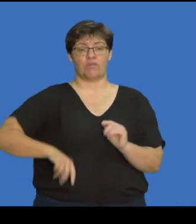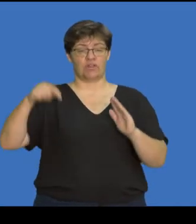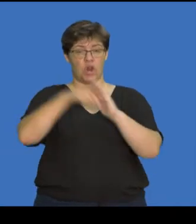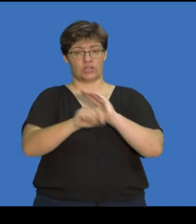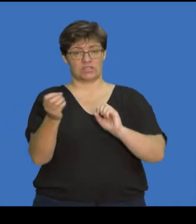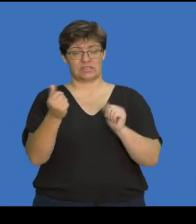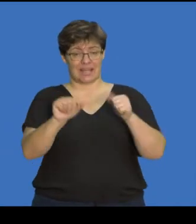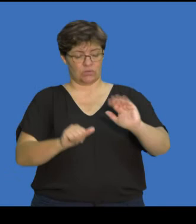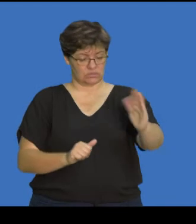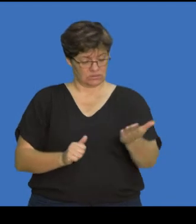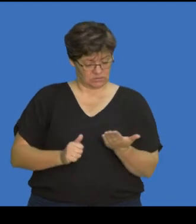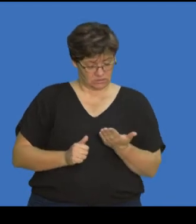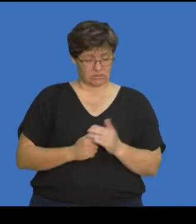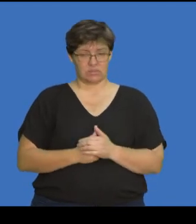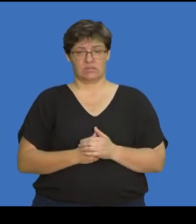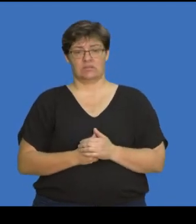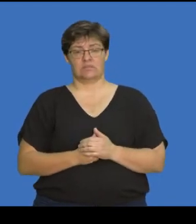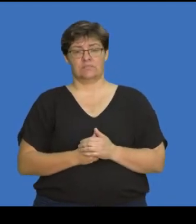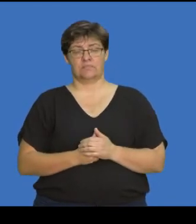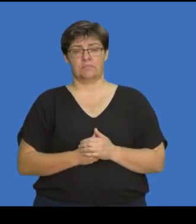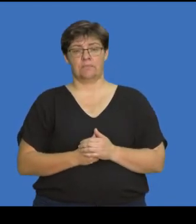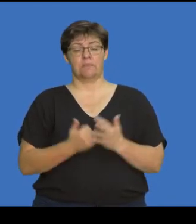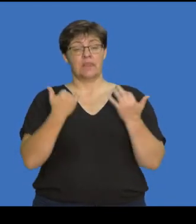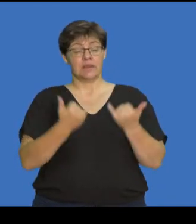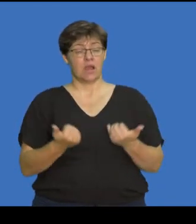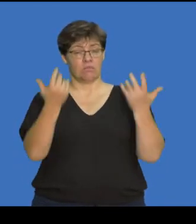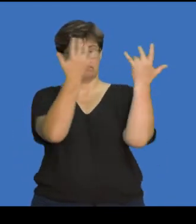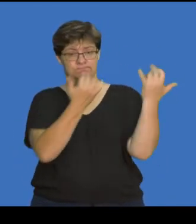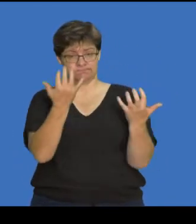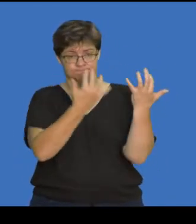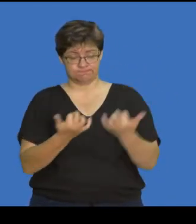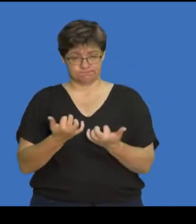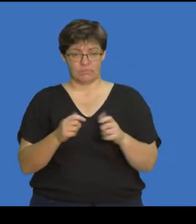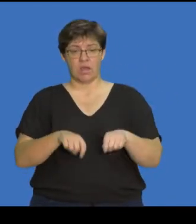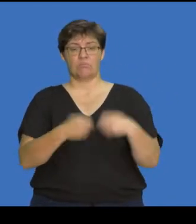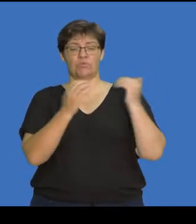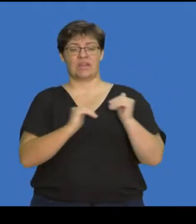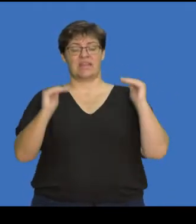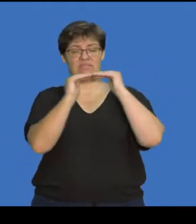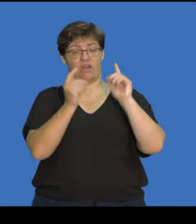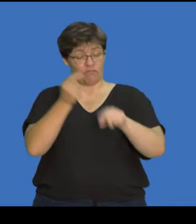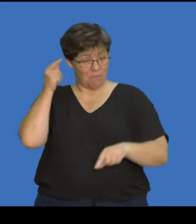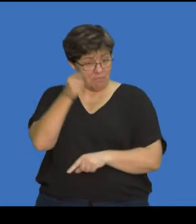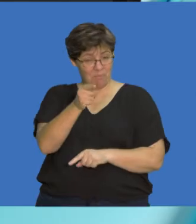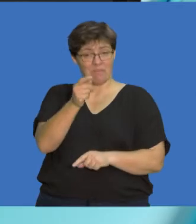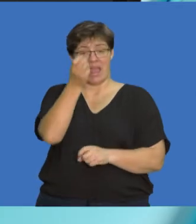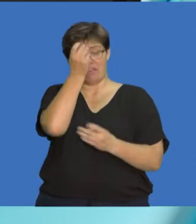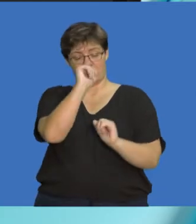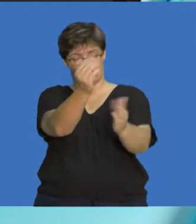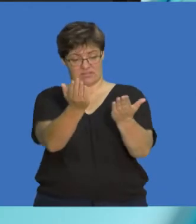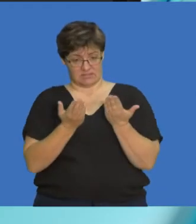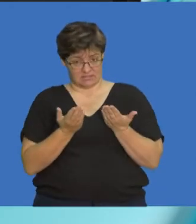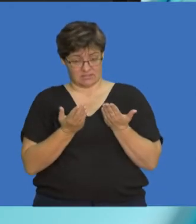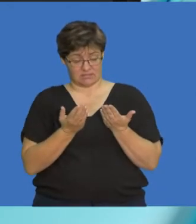account, and we are now going to calculate the break-even point from this information. Step number